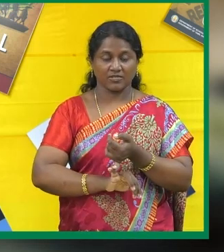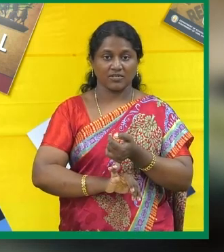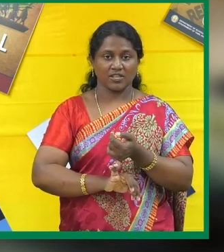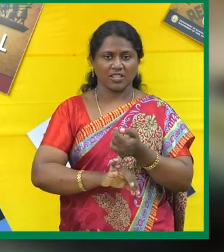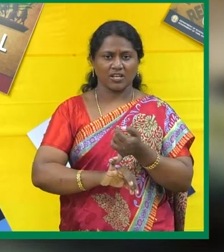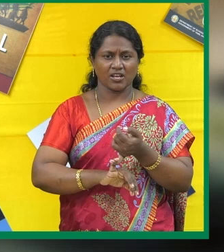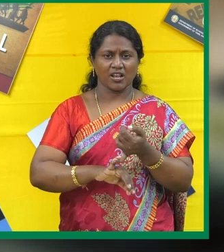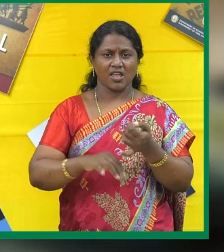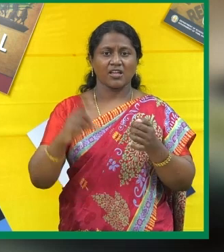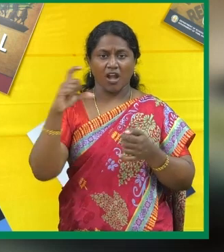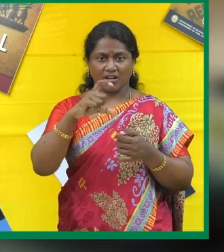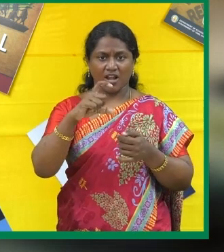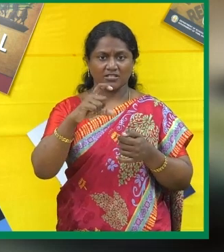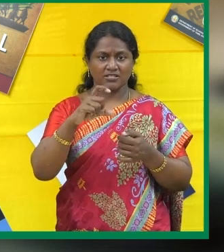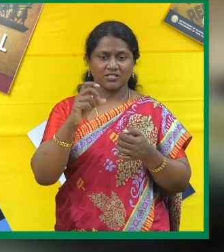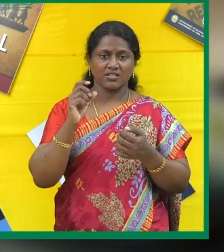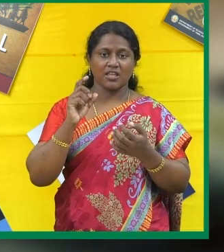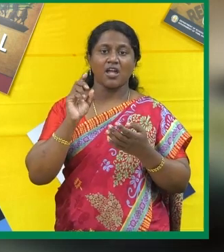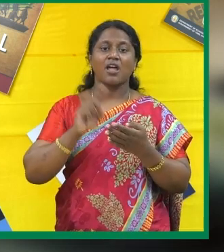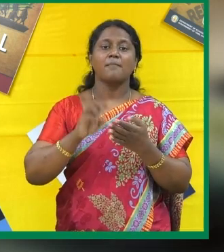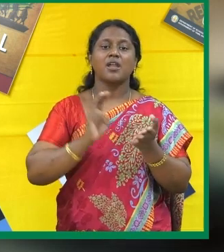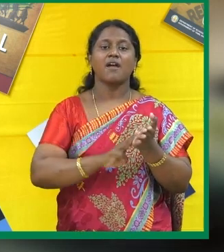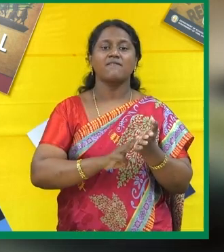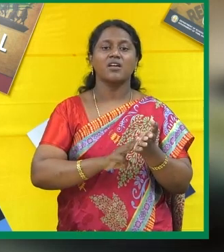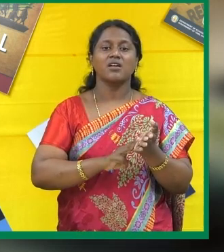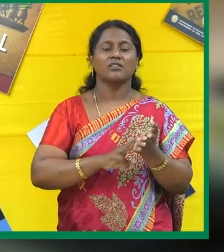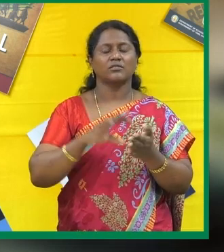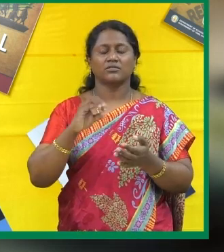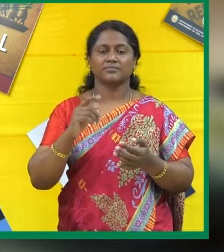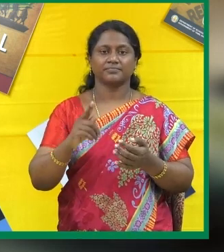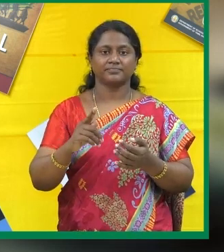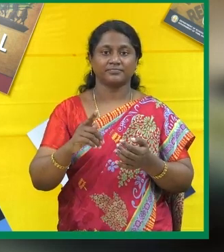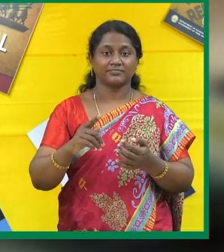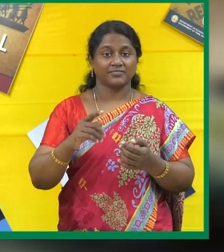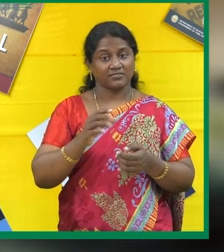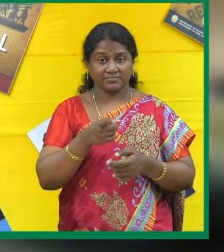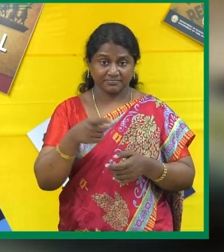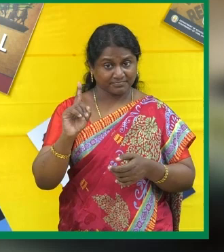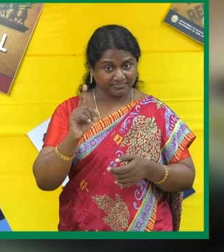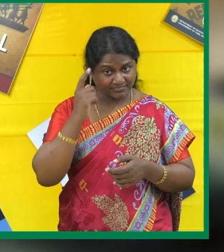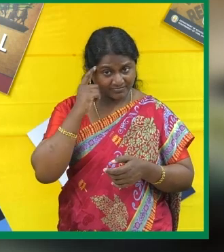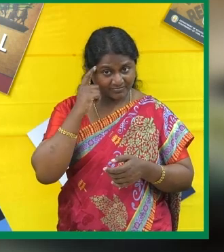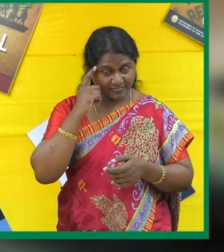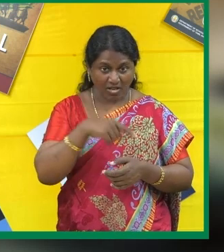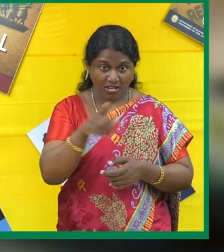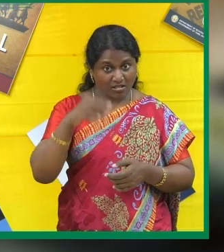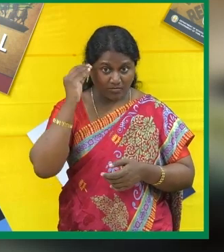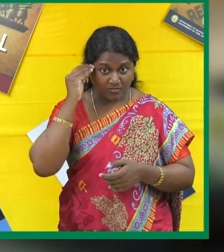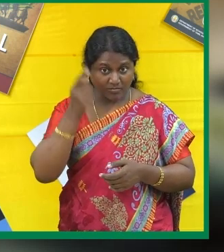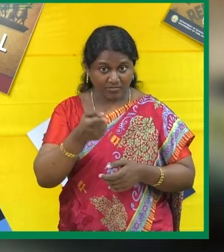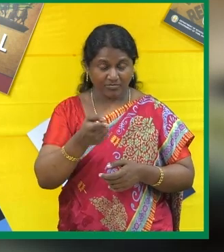then contrast and metaphor. Okay. Are you clear now? Have you all understood?